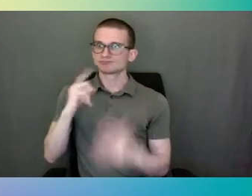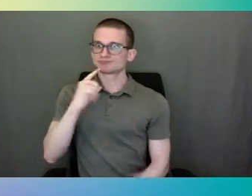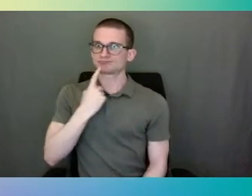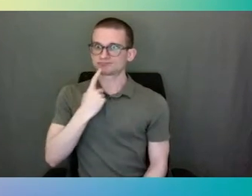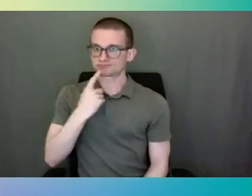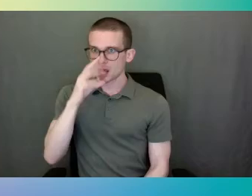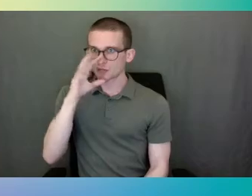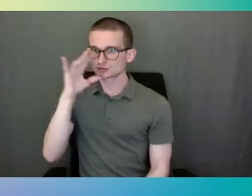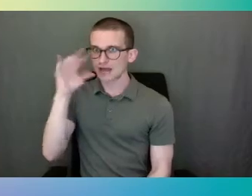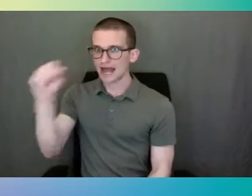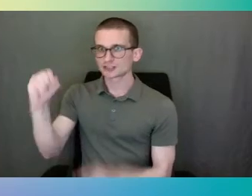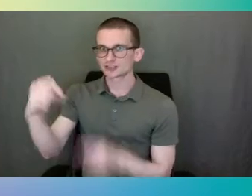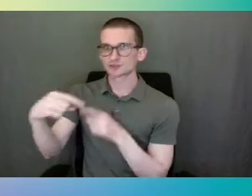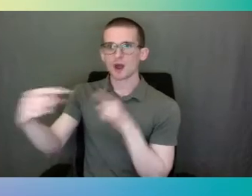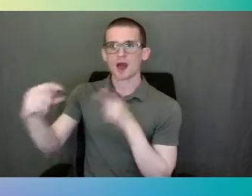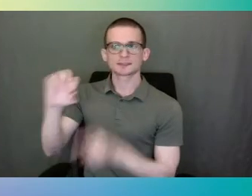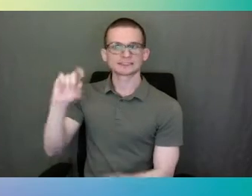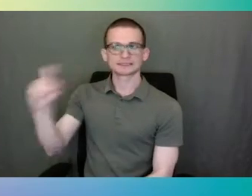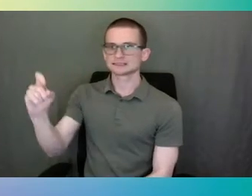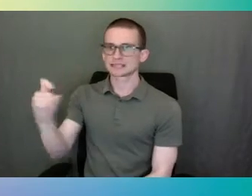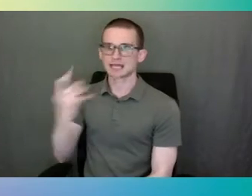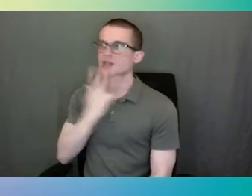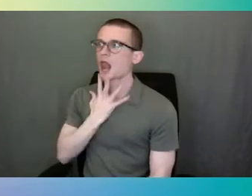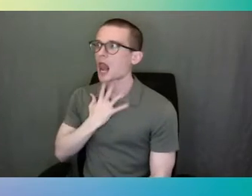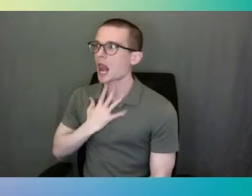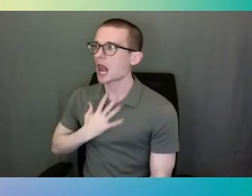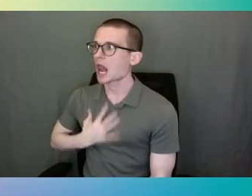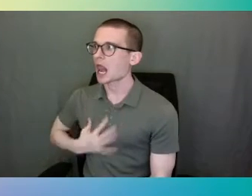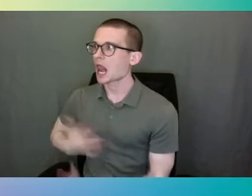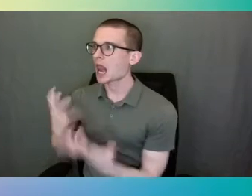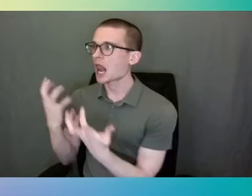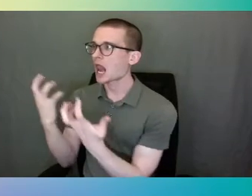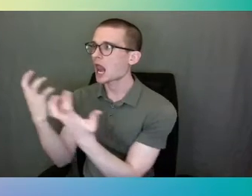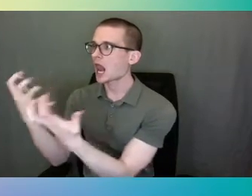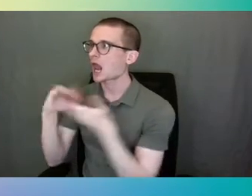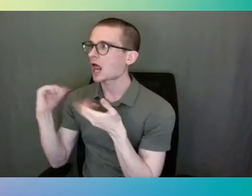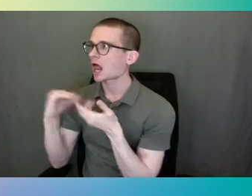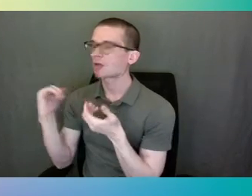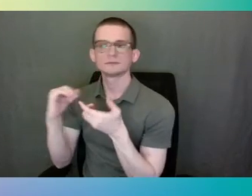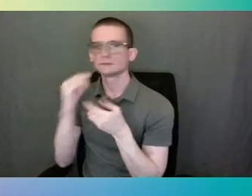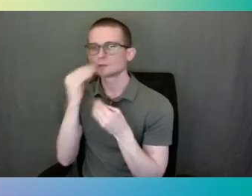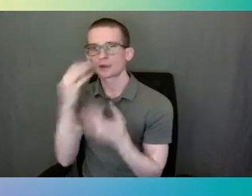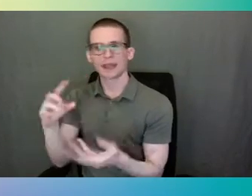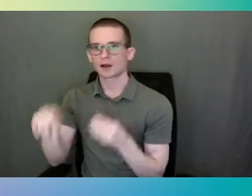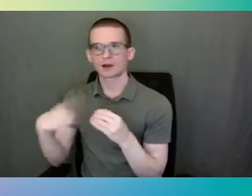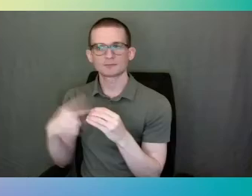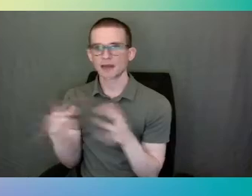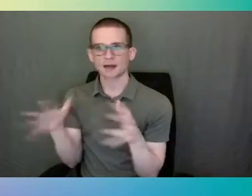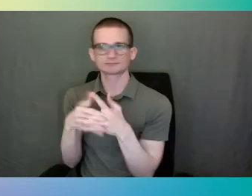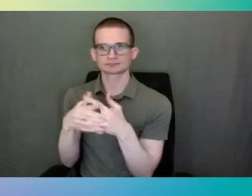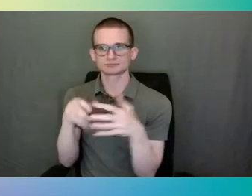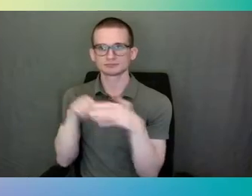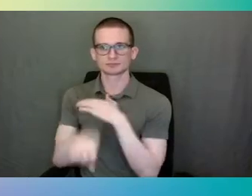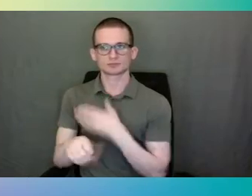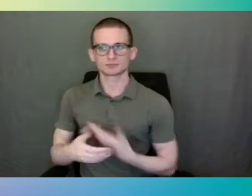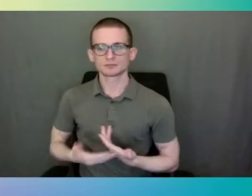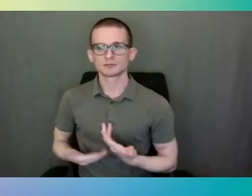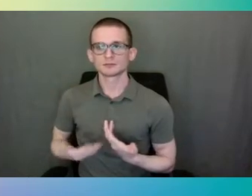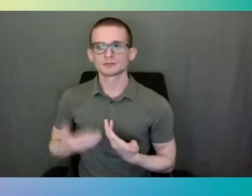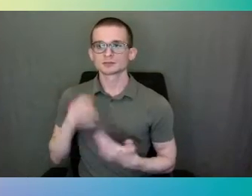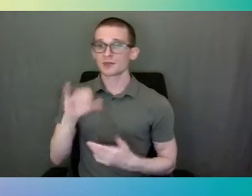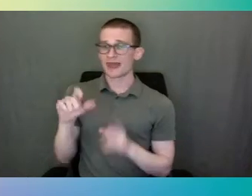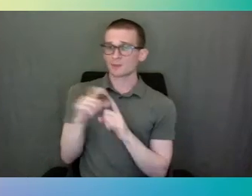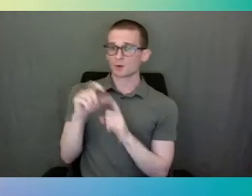sex, wanted too much sex, and didn't necessarily want to procreate. So the word heterosexual had this really